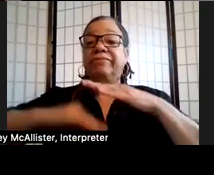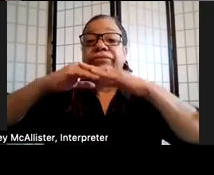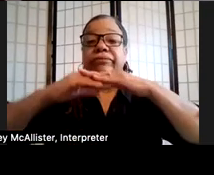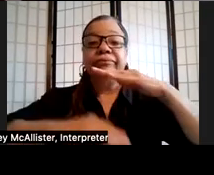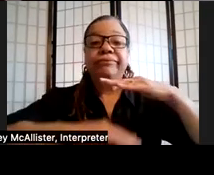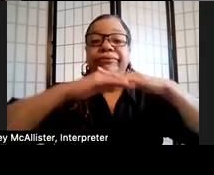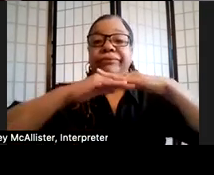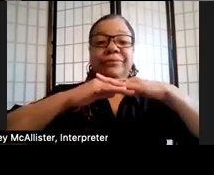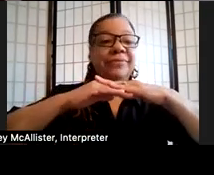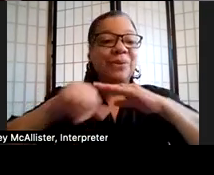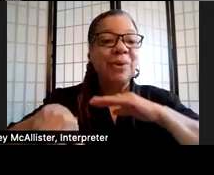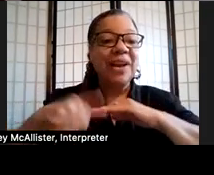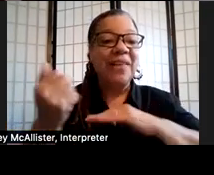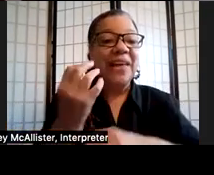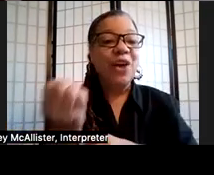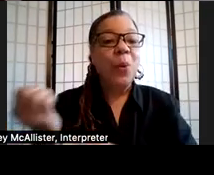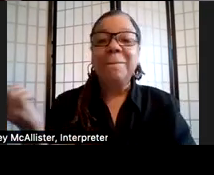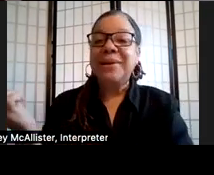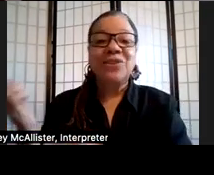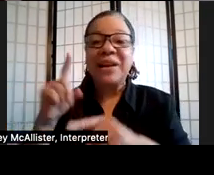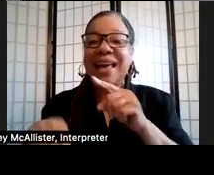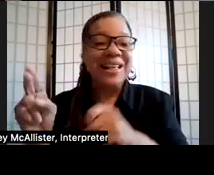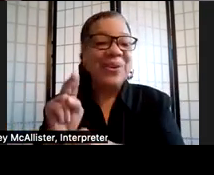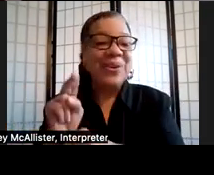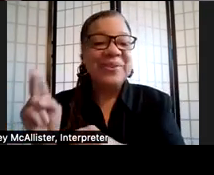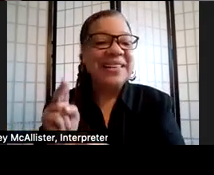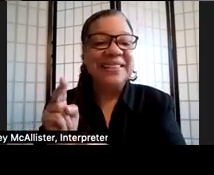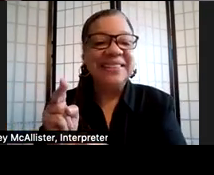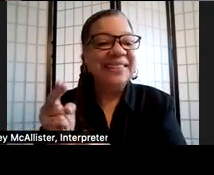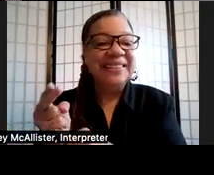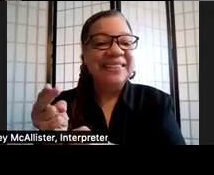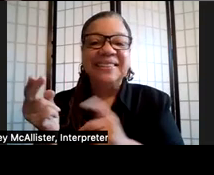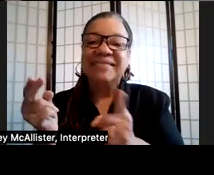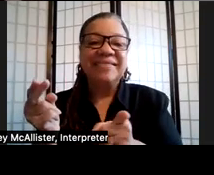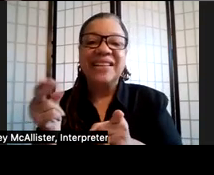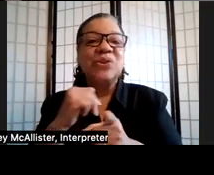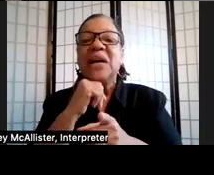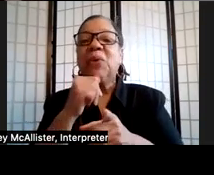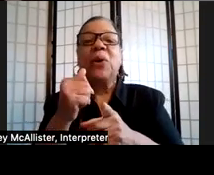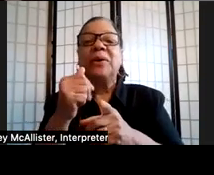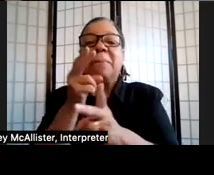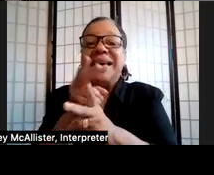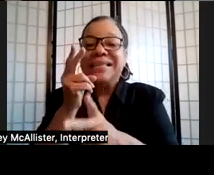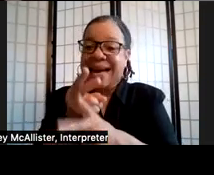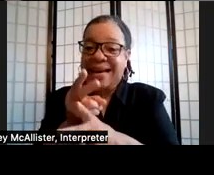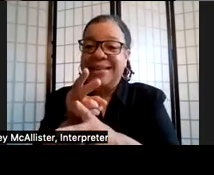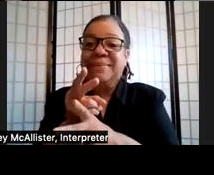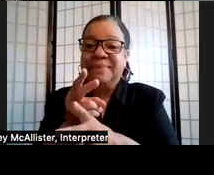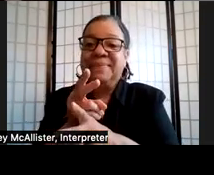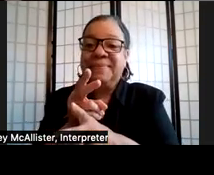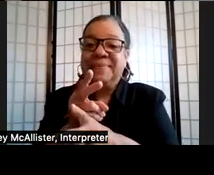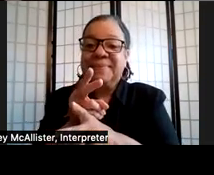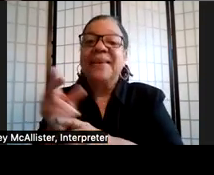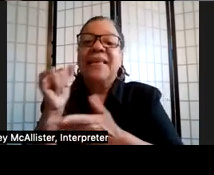with other equipment. And so they cannot serve their purpose. They were not maintained. This